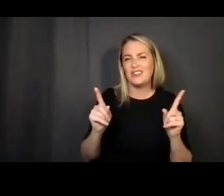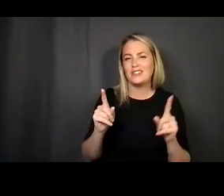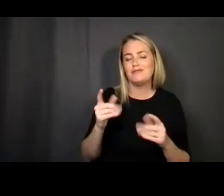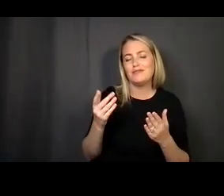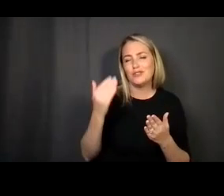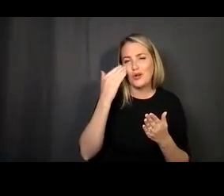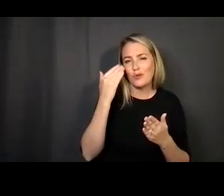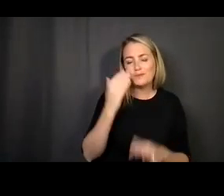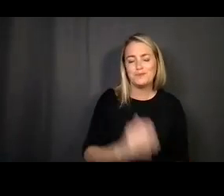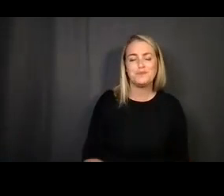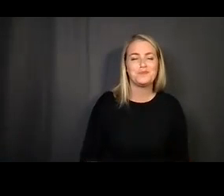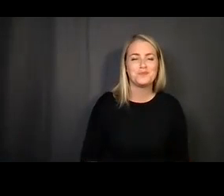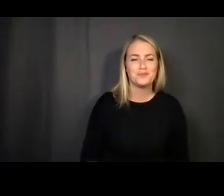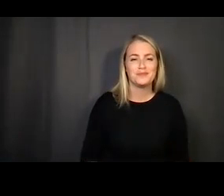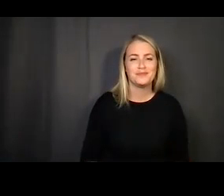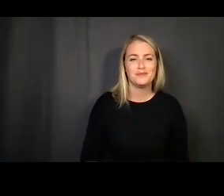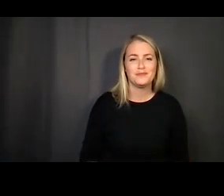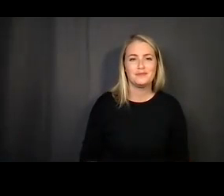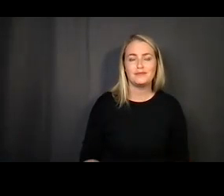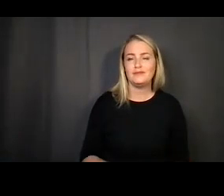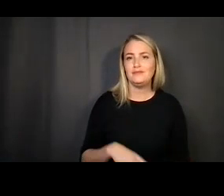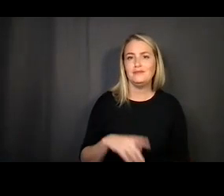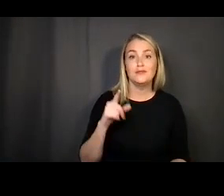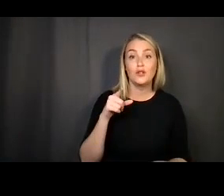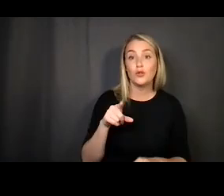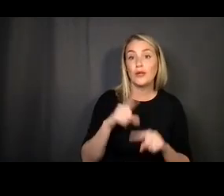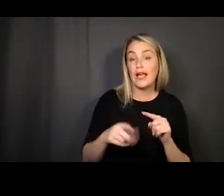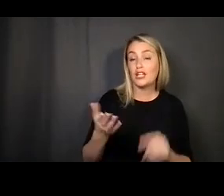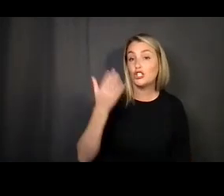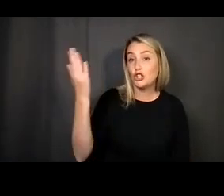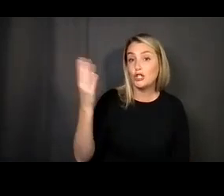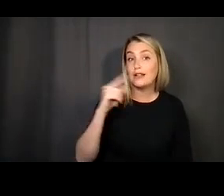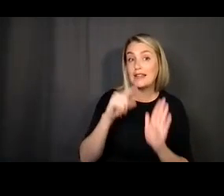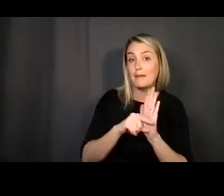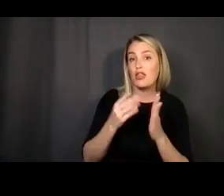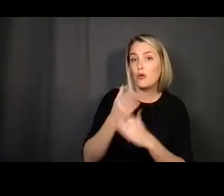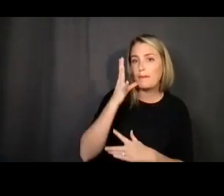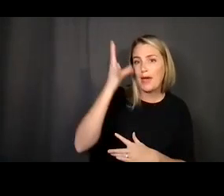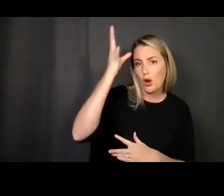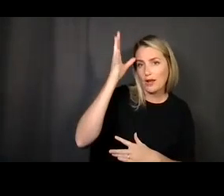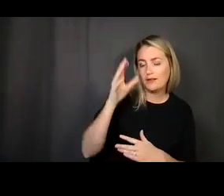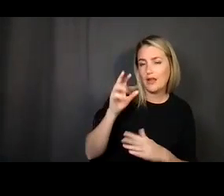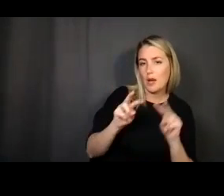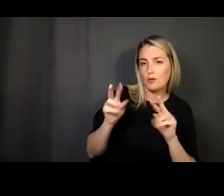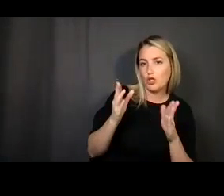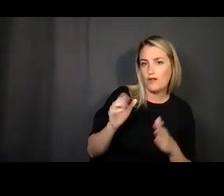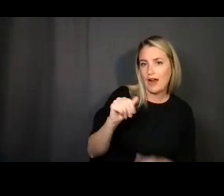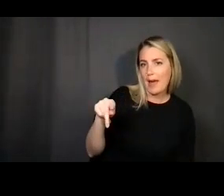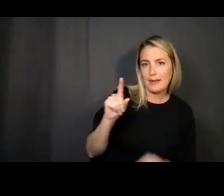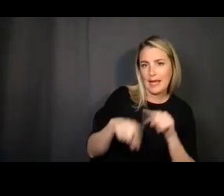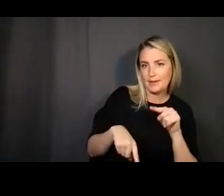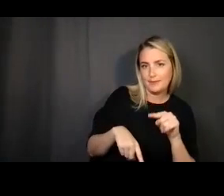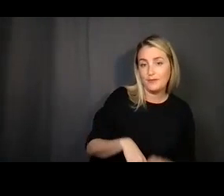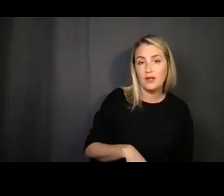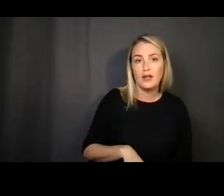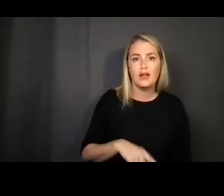of. Sobre Because you todo la cannot turn principal in diferencia que deben de assignments through tener the observer presente, or parent app. porque no This pueden bottom subir link at tareas the bottom,